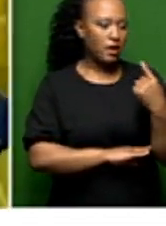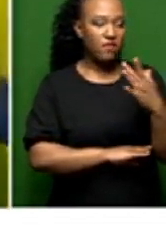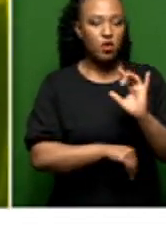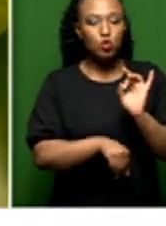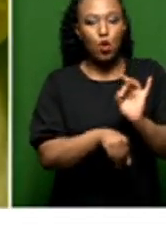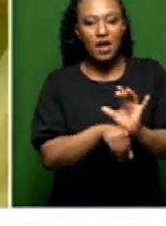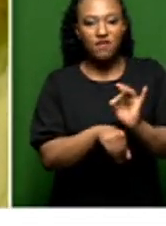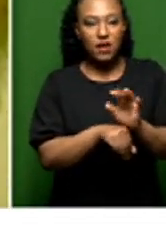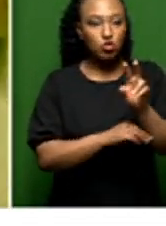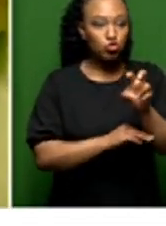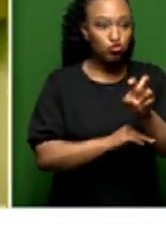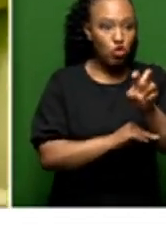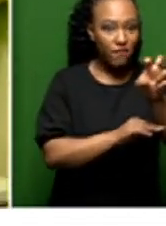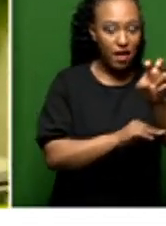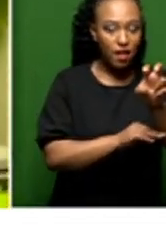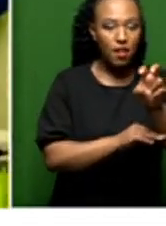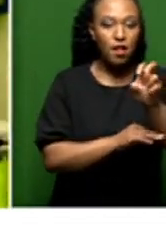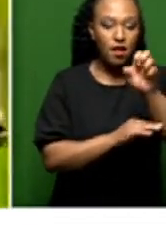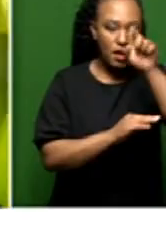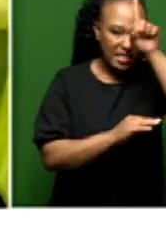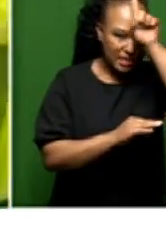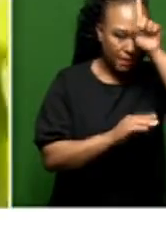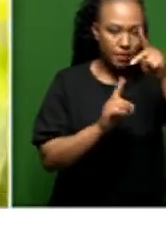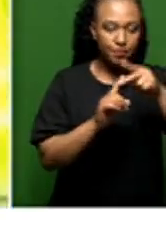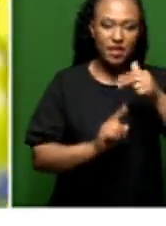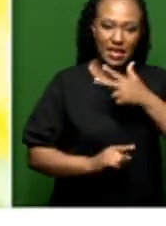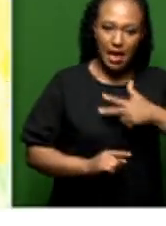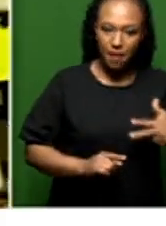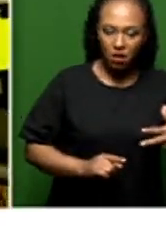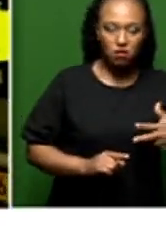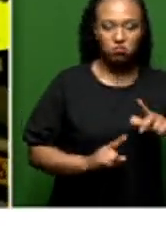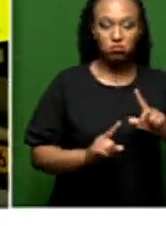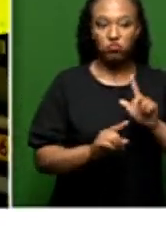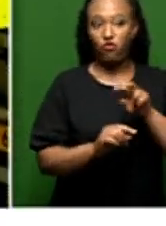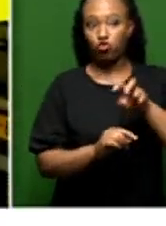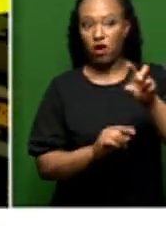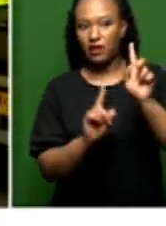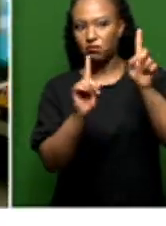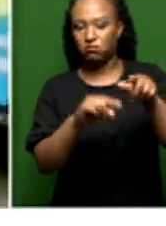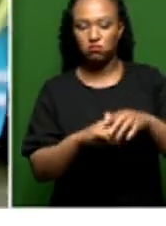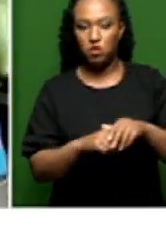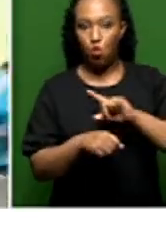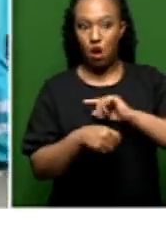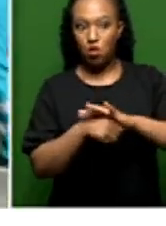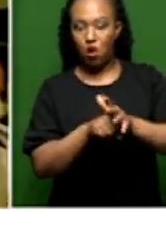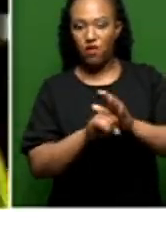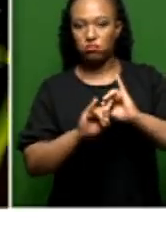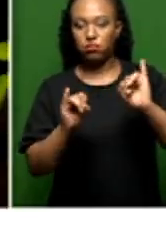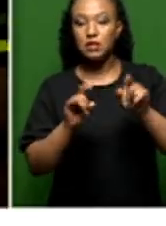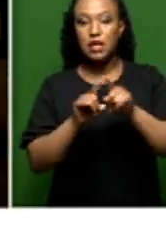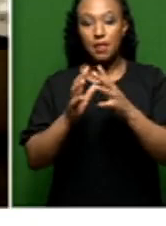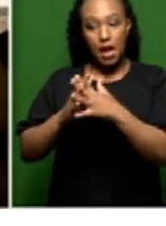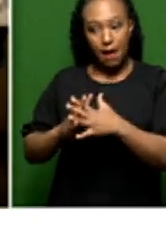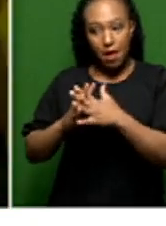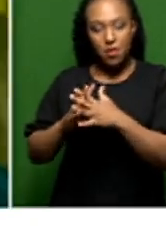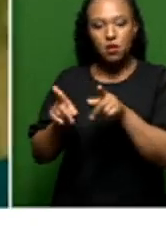to Germany and Denmark because of rising case numbers there. Amid concerns, similar spikes could be seen in the US,